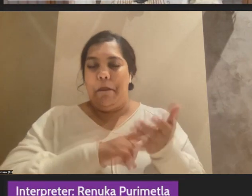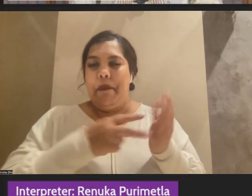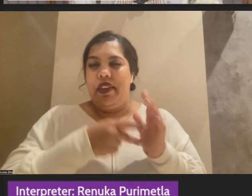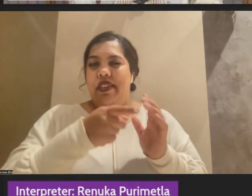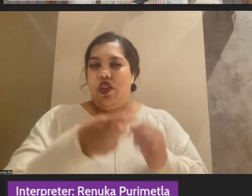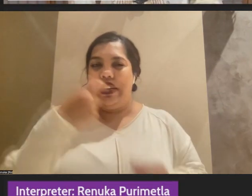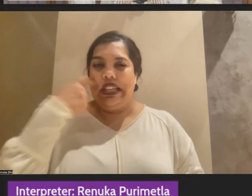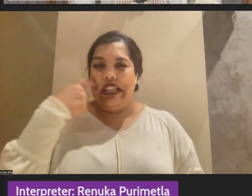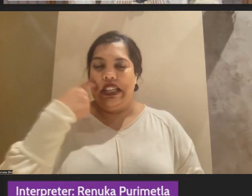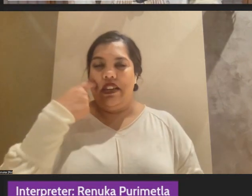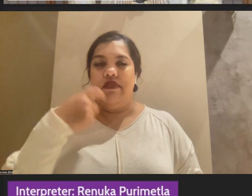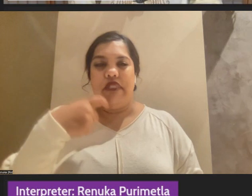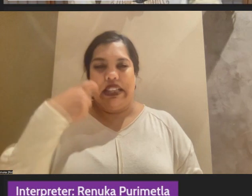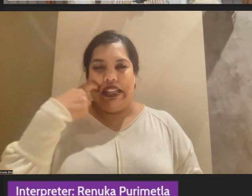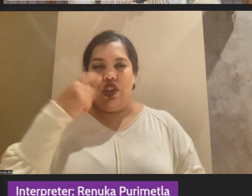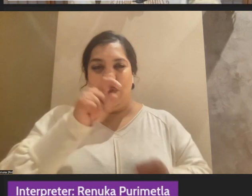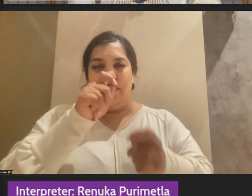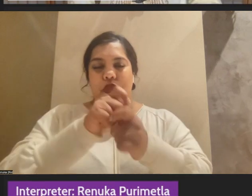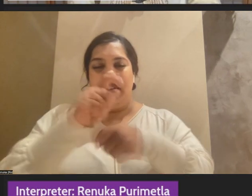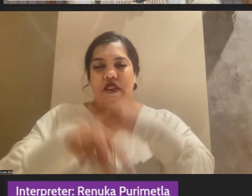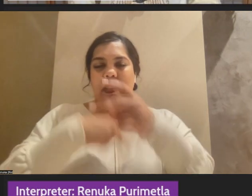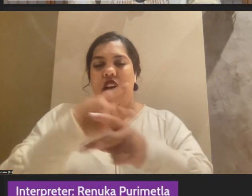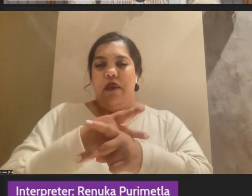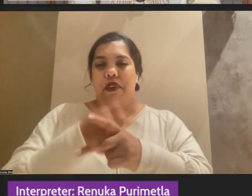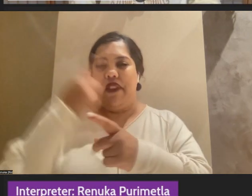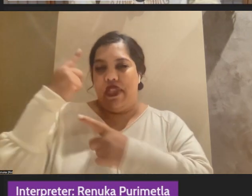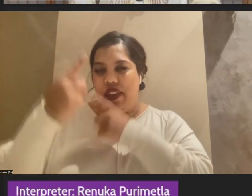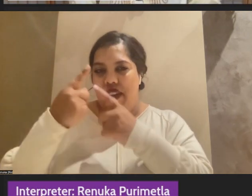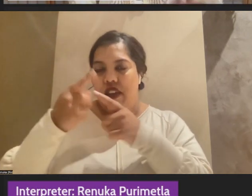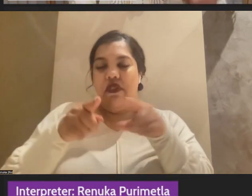paradigm in the same way that people are addicted to opioids.